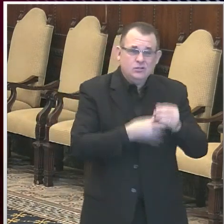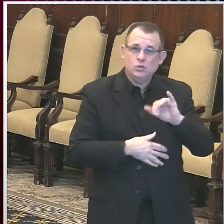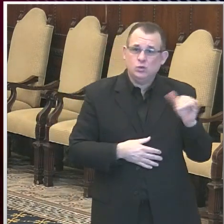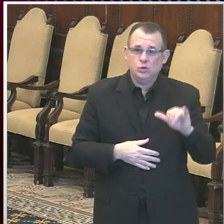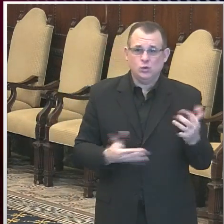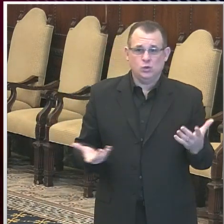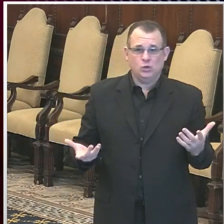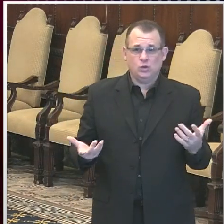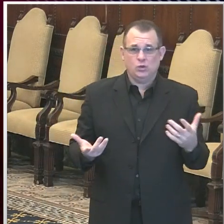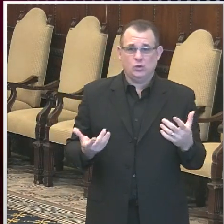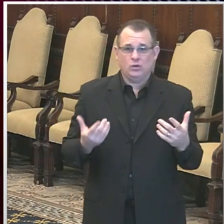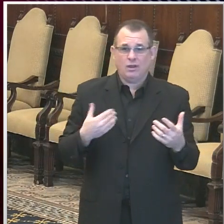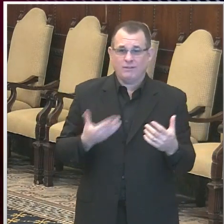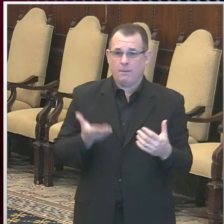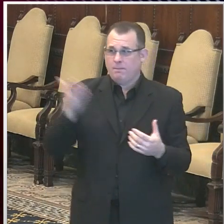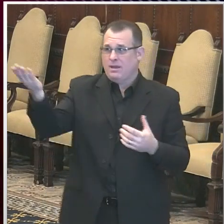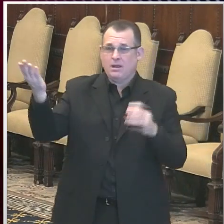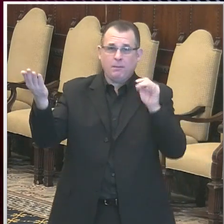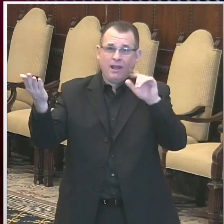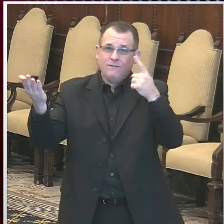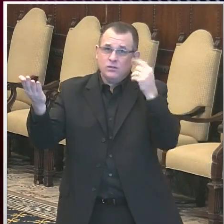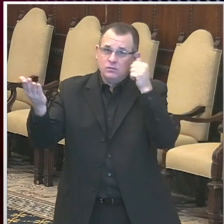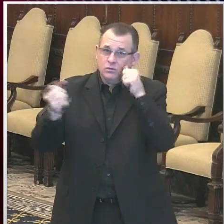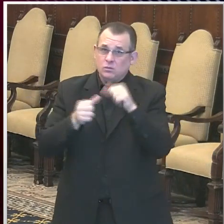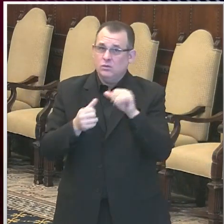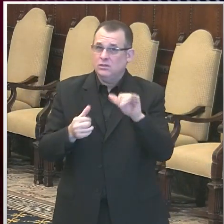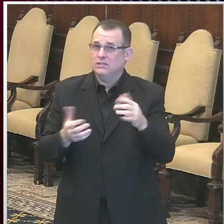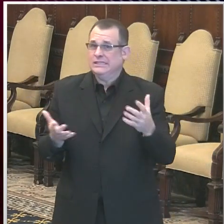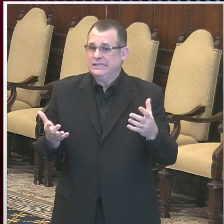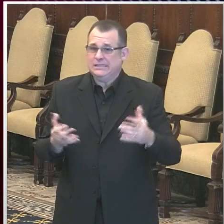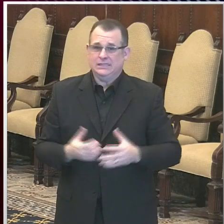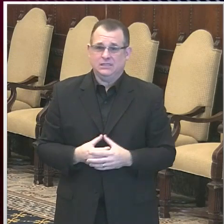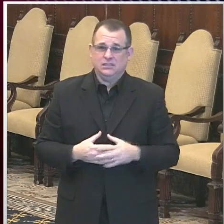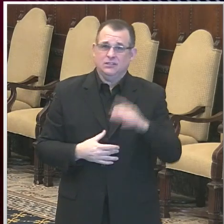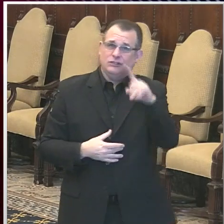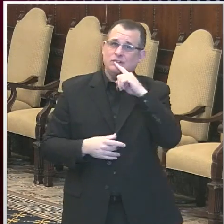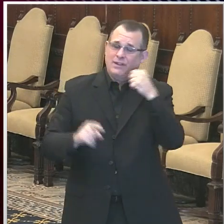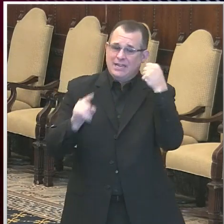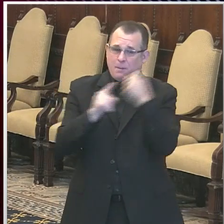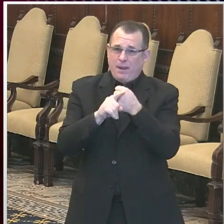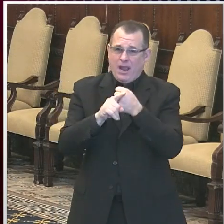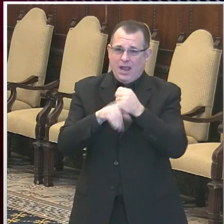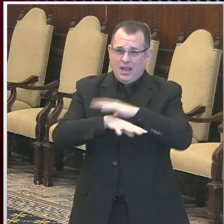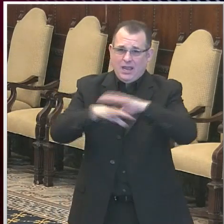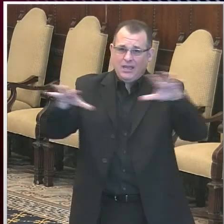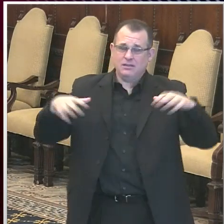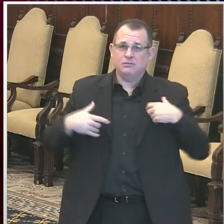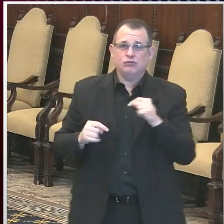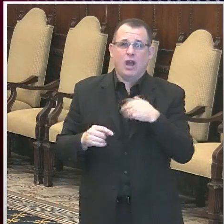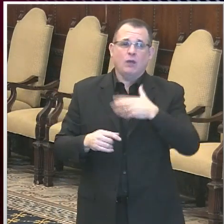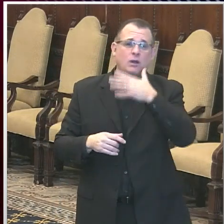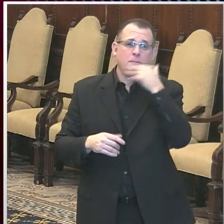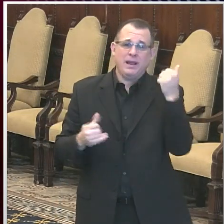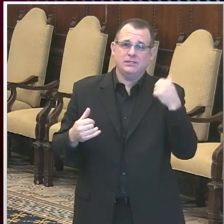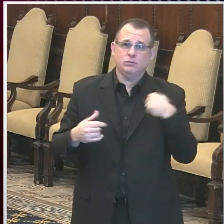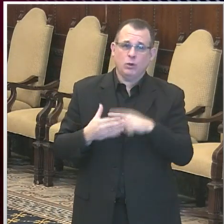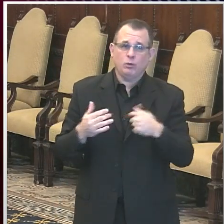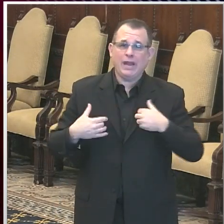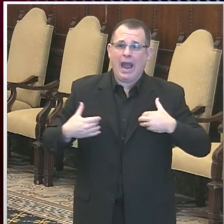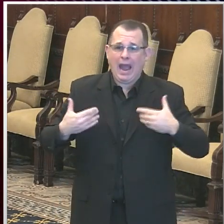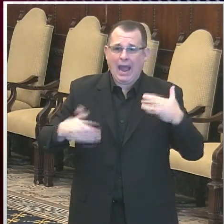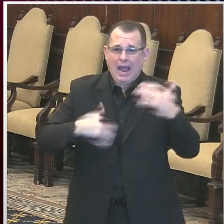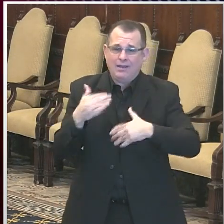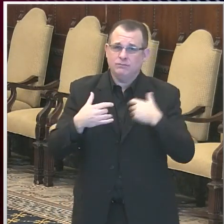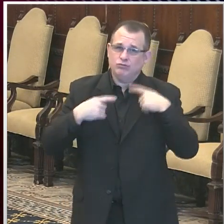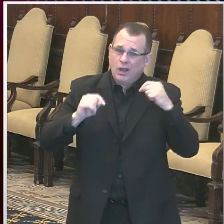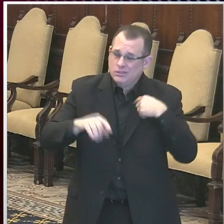reintroduced on May 1st. So all those factors impact on that. We're doing our best with what we have, and hopefully we can make it better. And I just